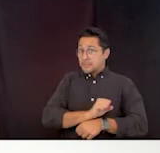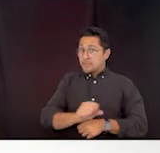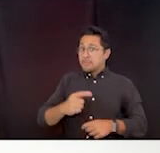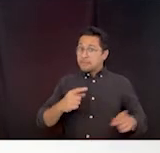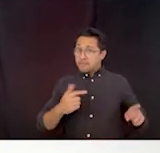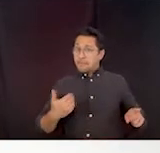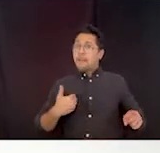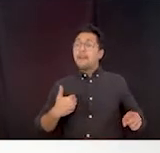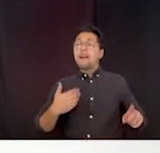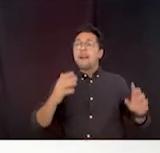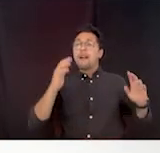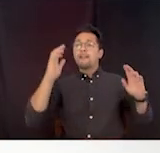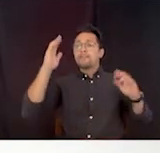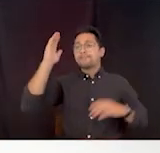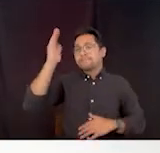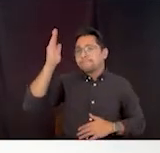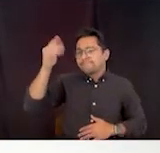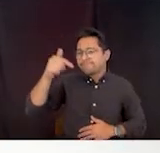here